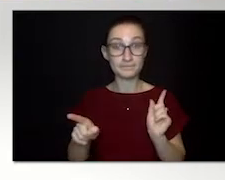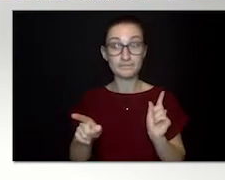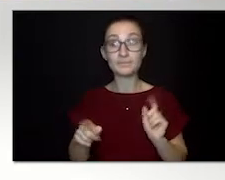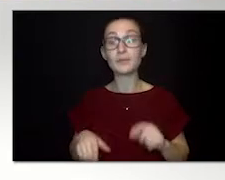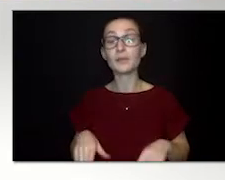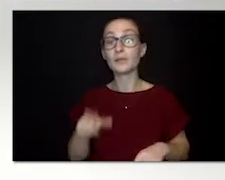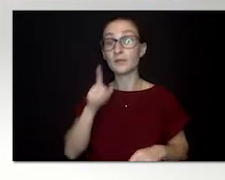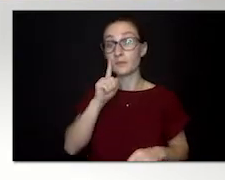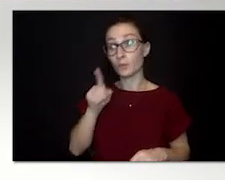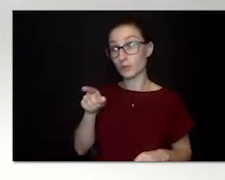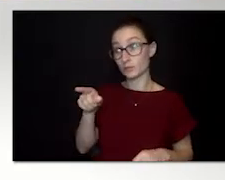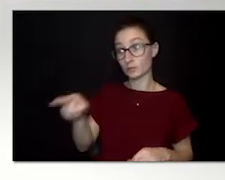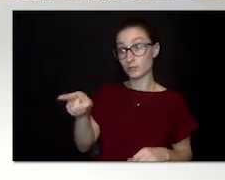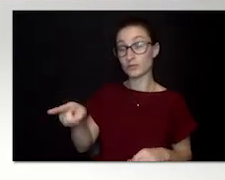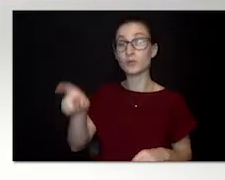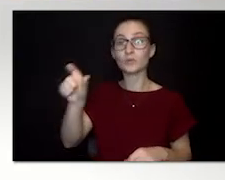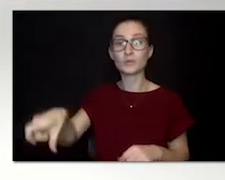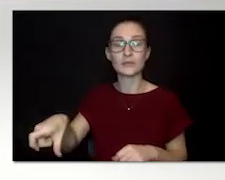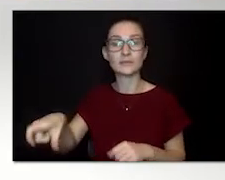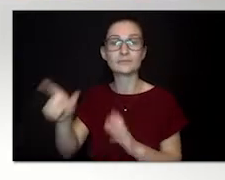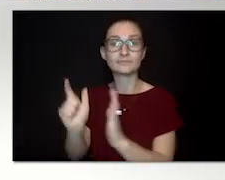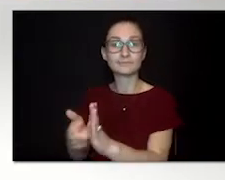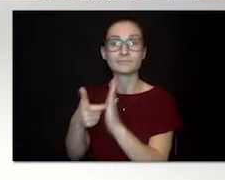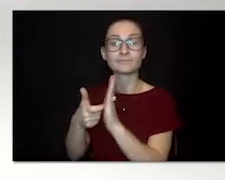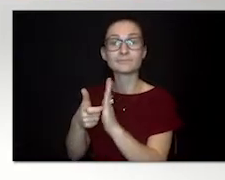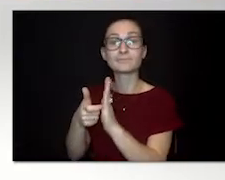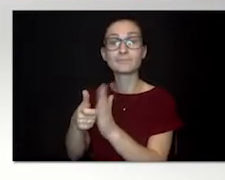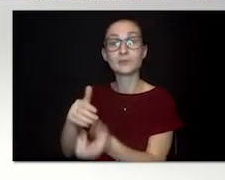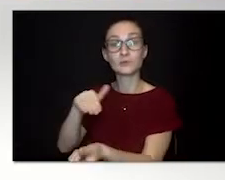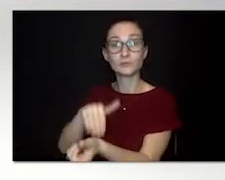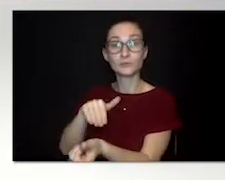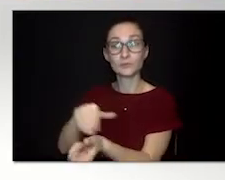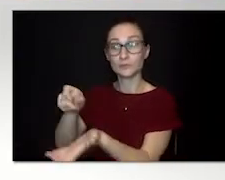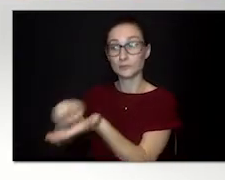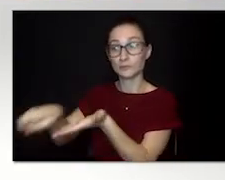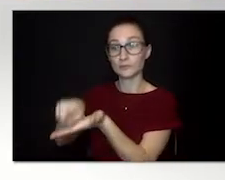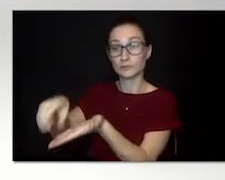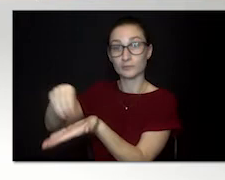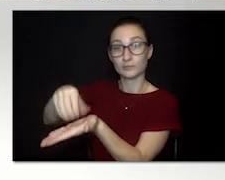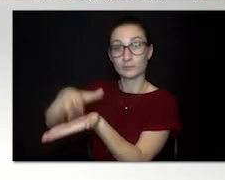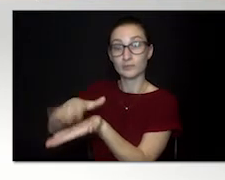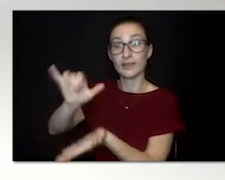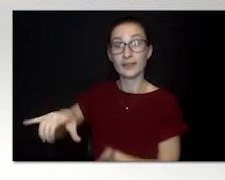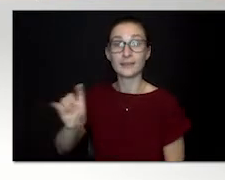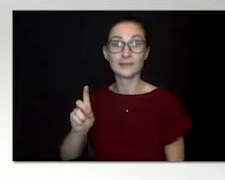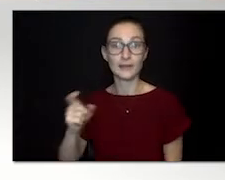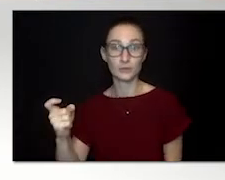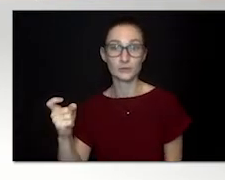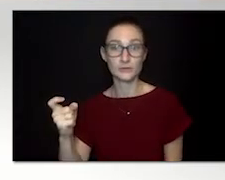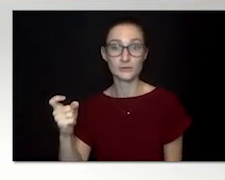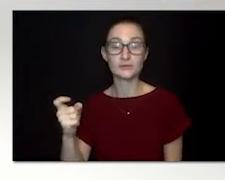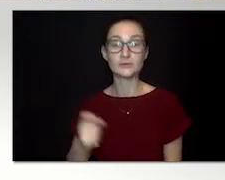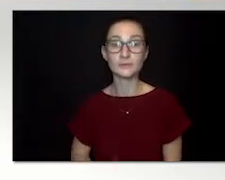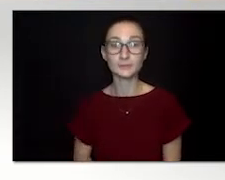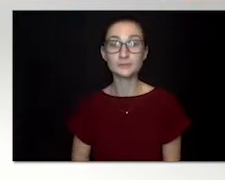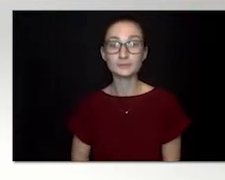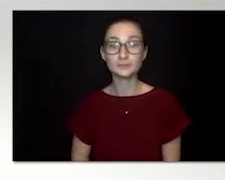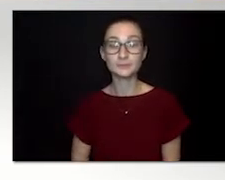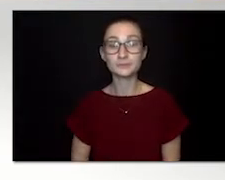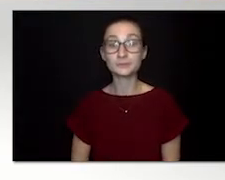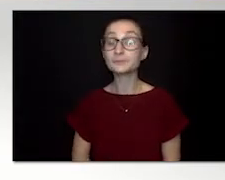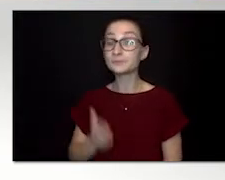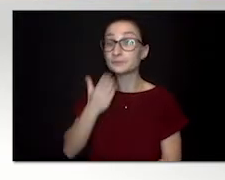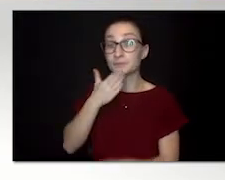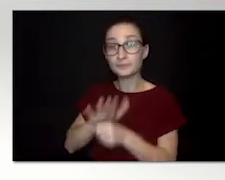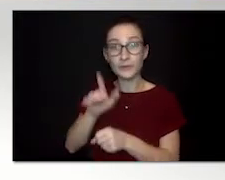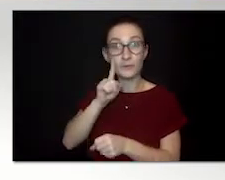advocacy, you need a note from a doctor, like the primary care physician, dictating what disorder or syndrome has been diagnosed. And